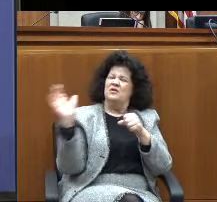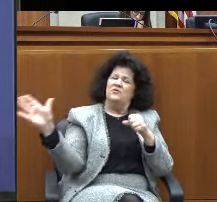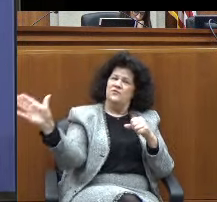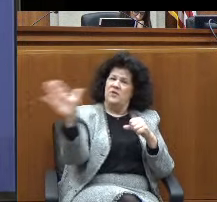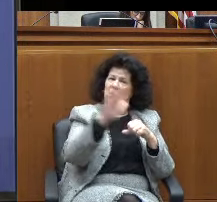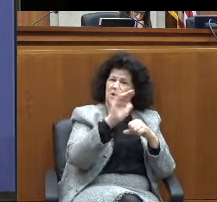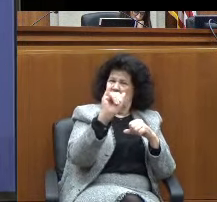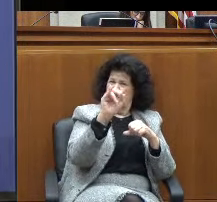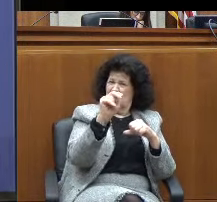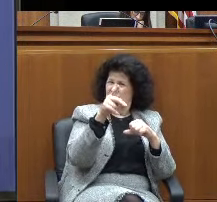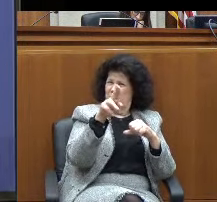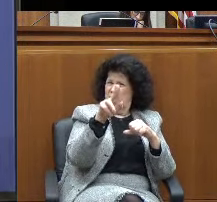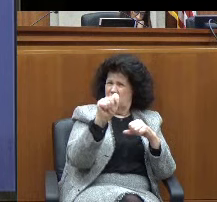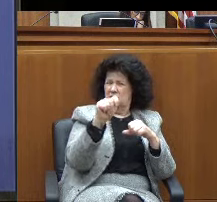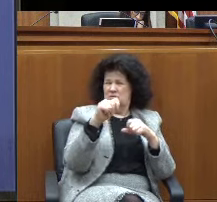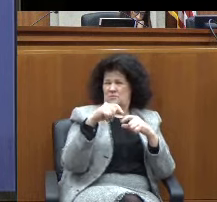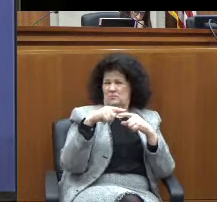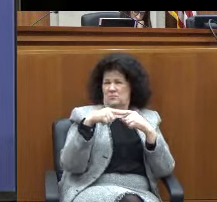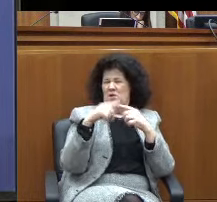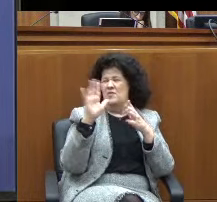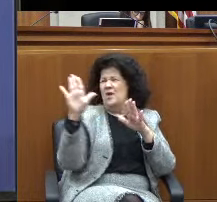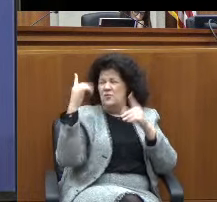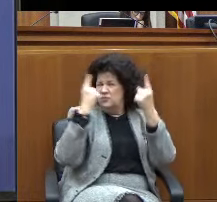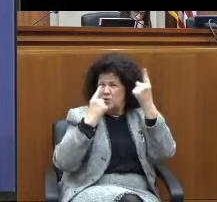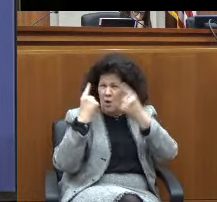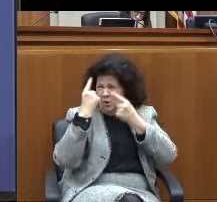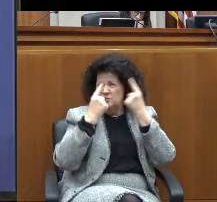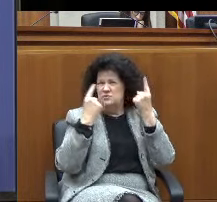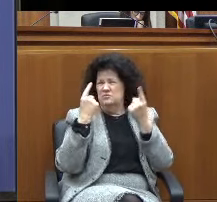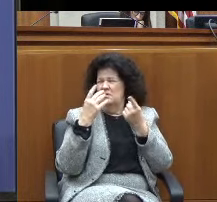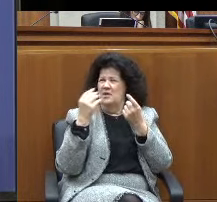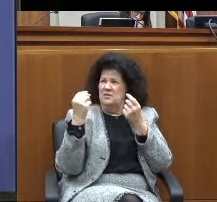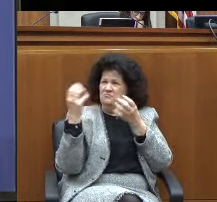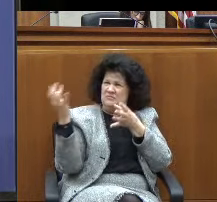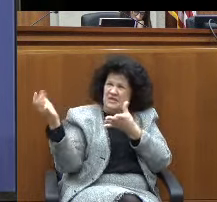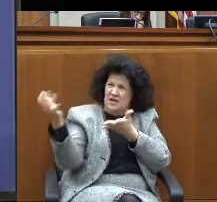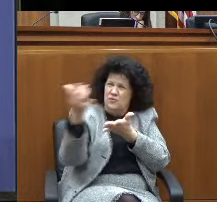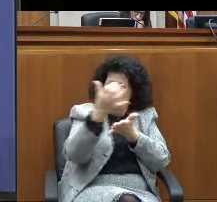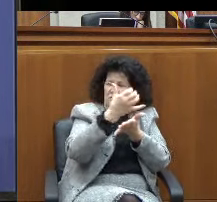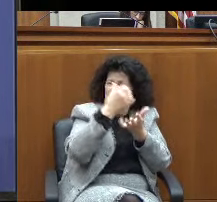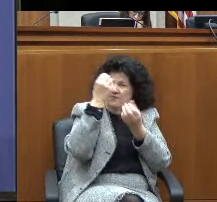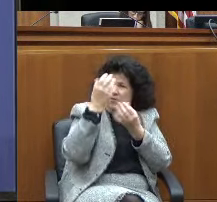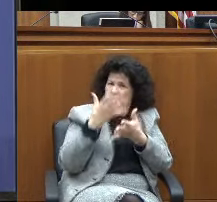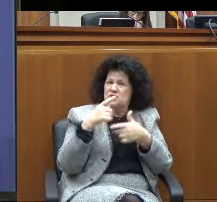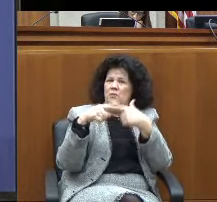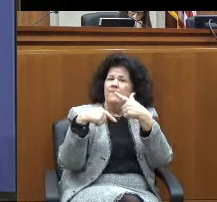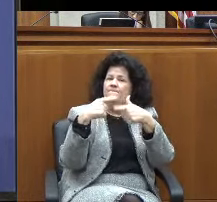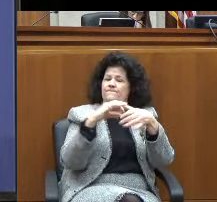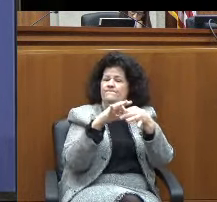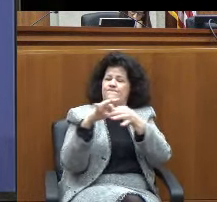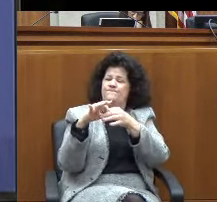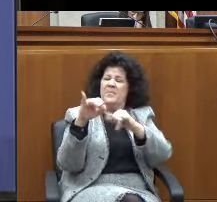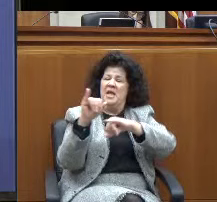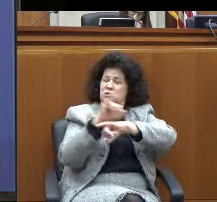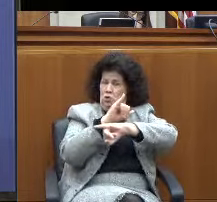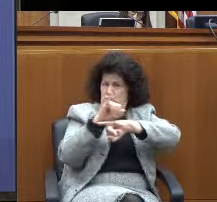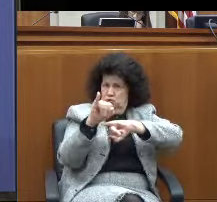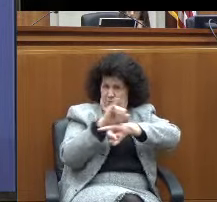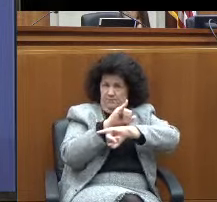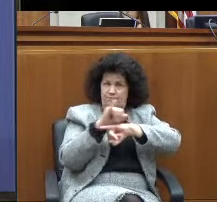to internships and their thoughts and information from other business education leaders in the K through